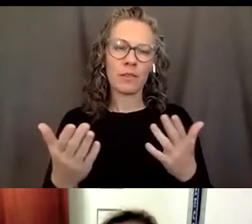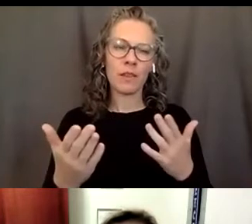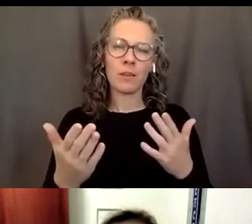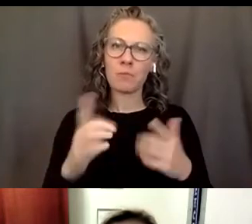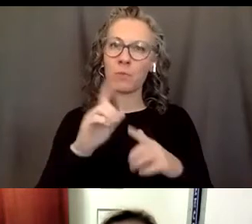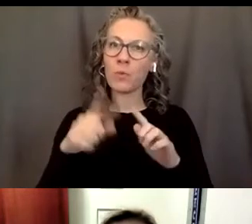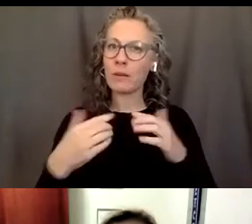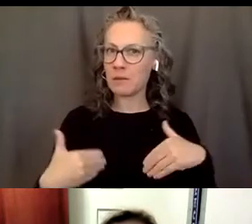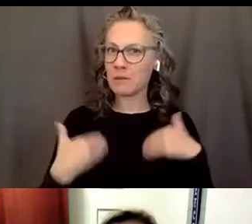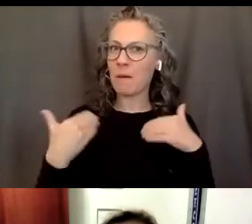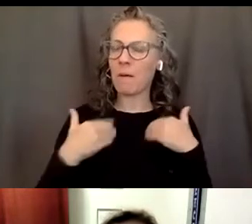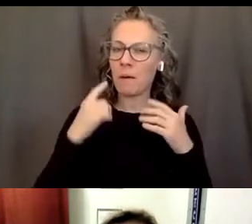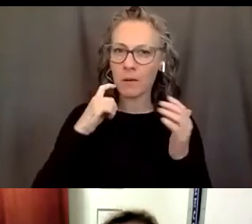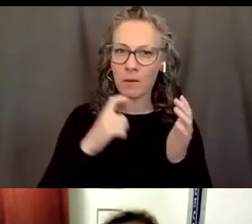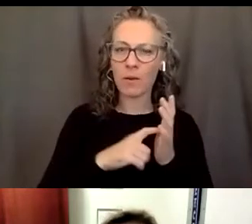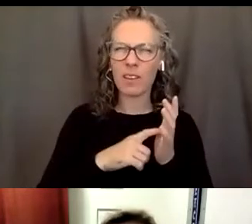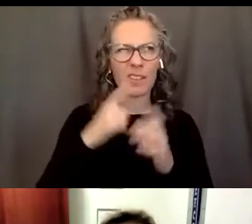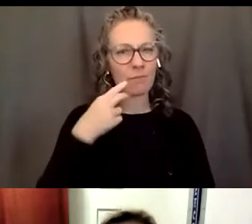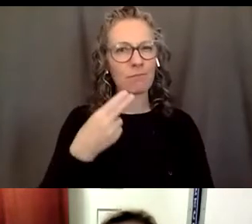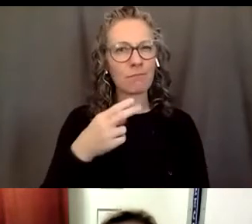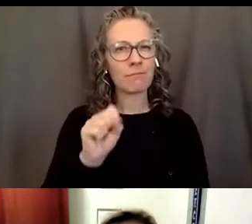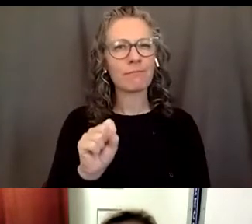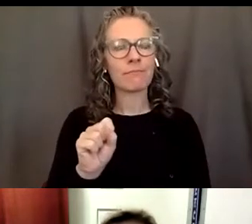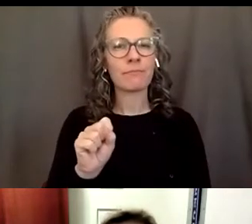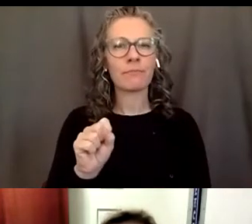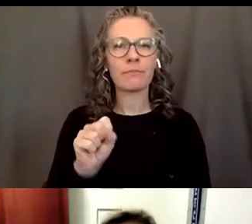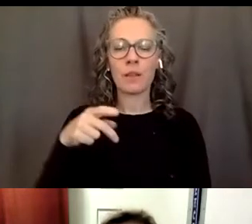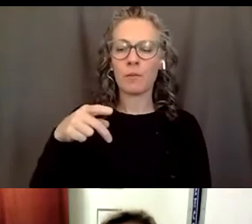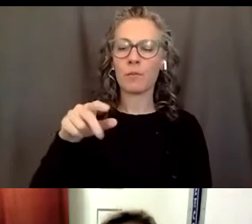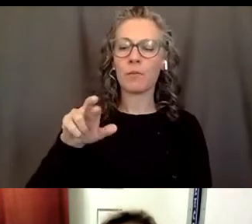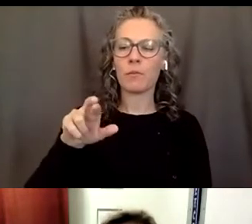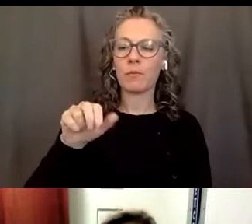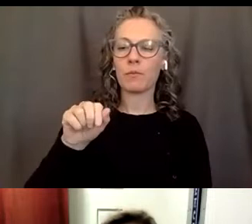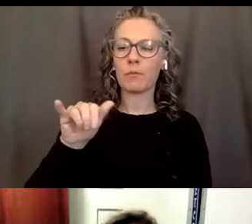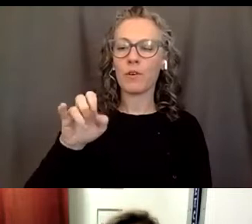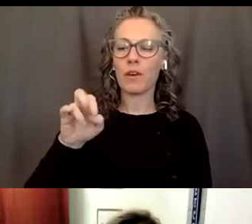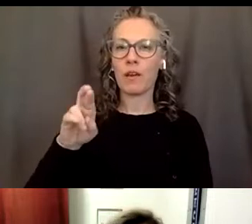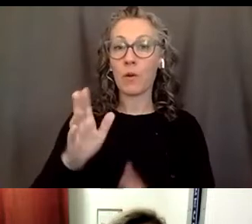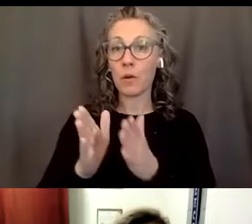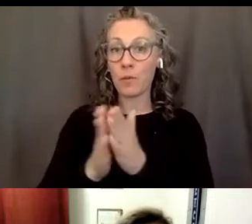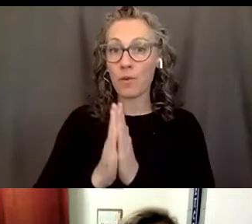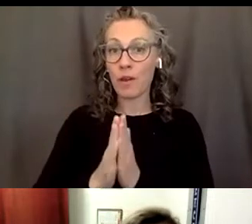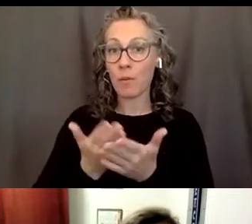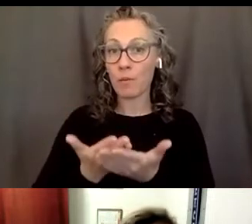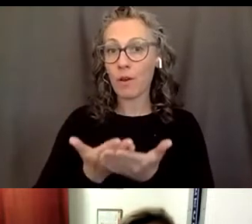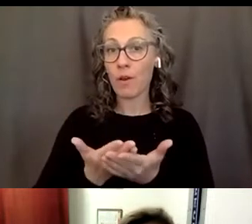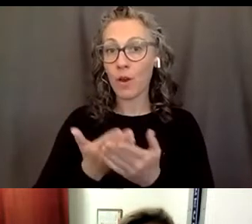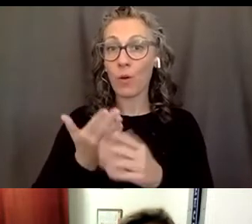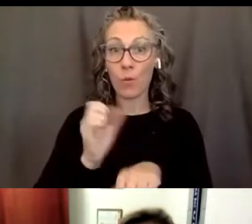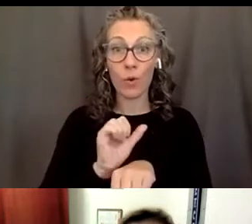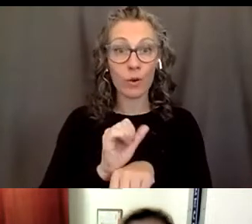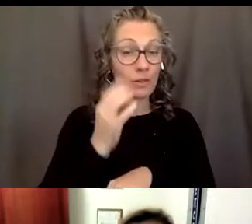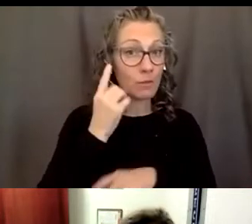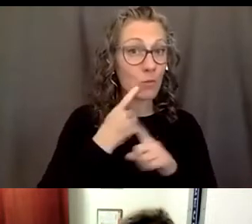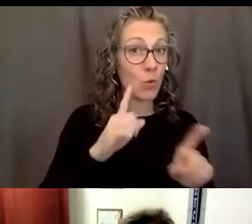age, I believe in high school, is that prayer really works because it is this exchange of energy.